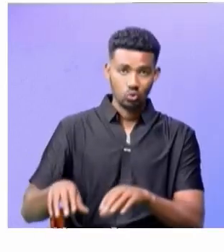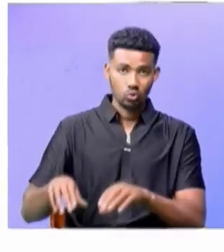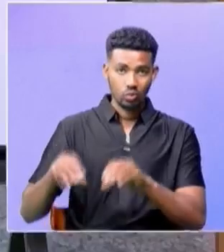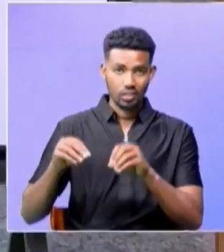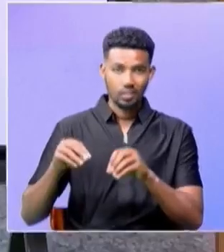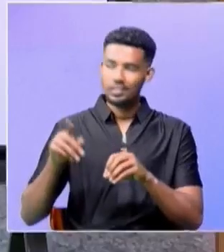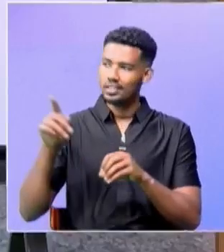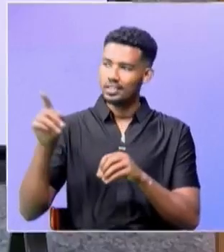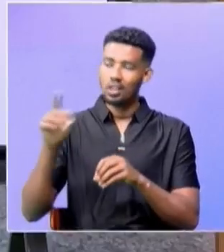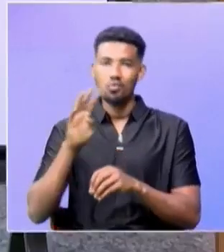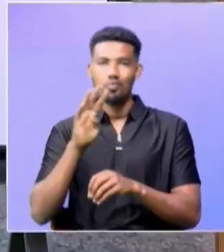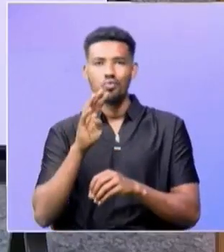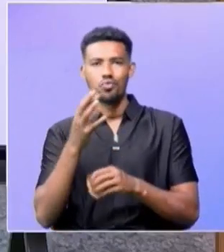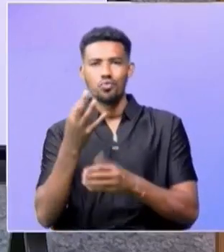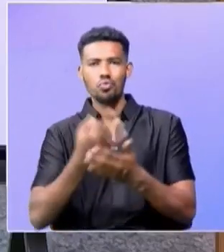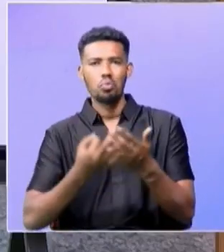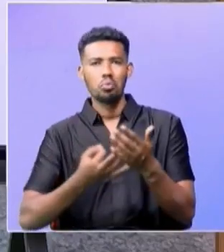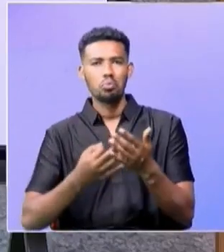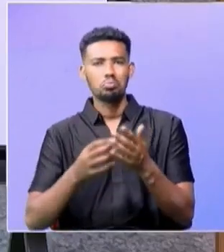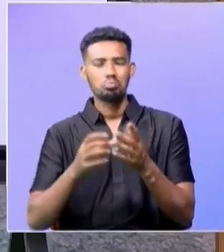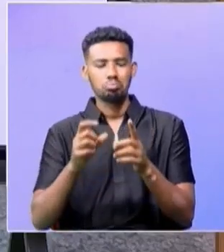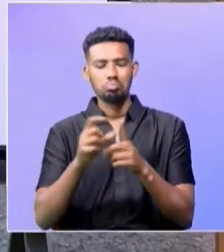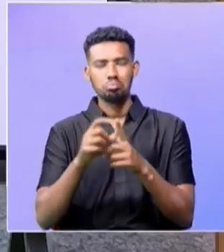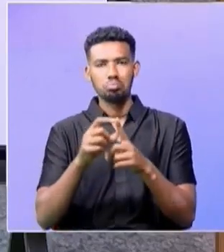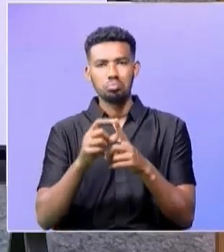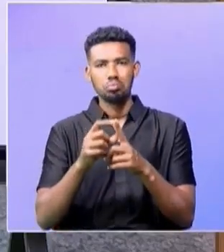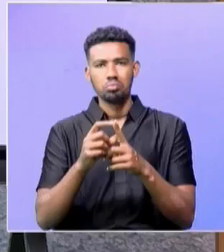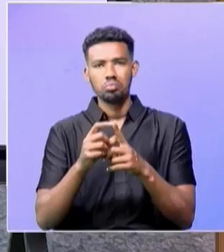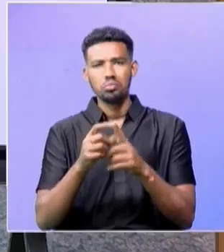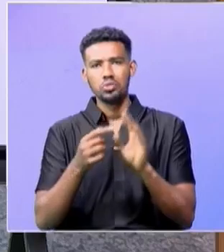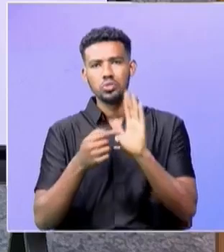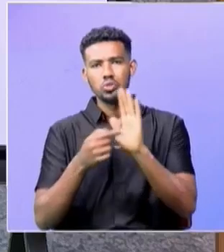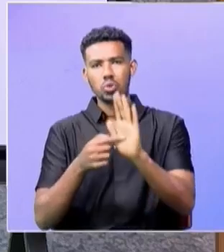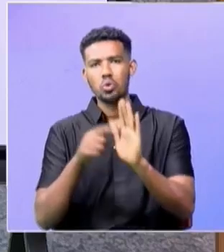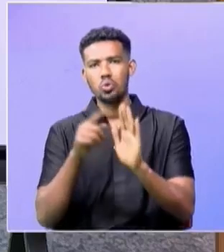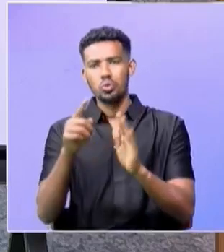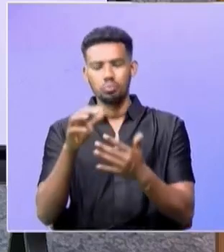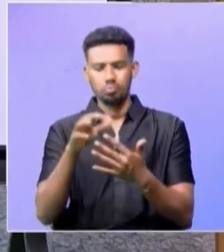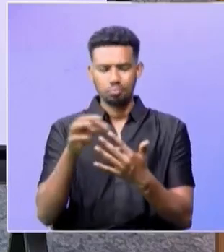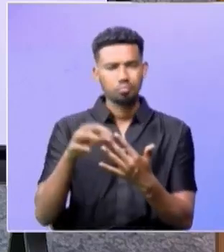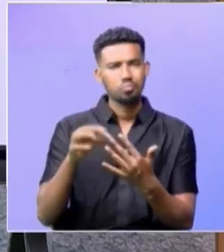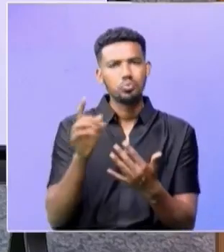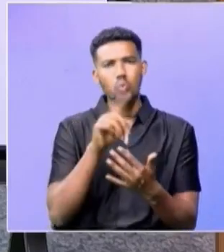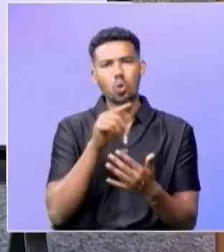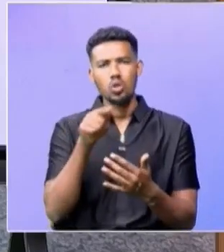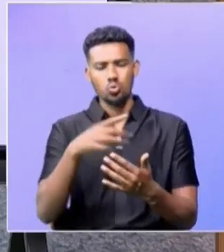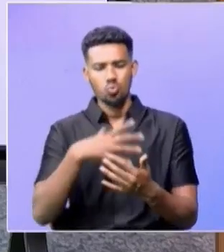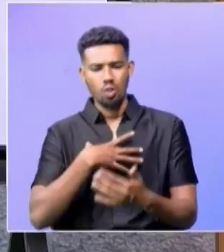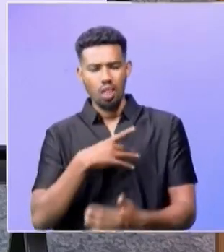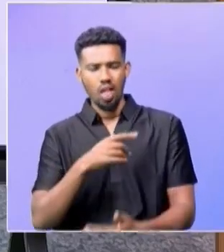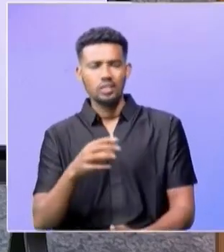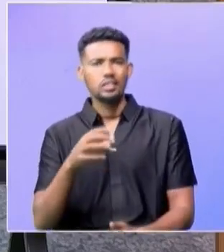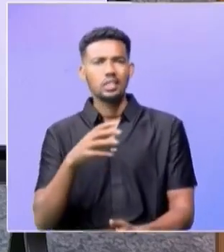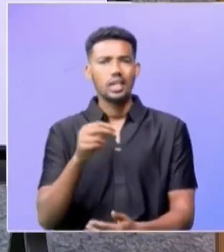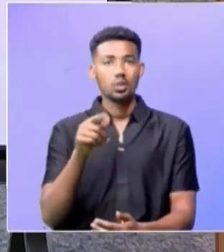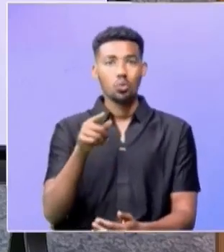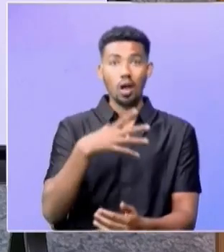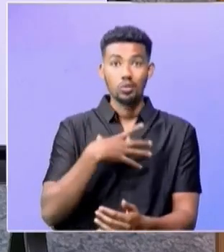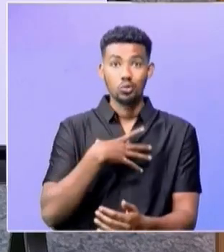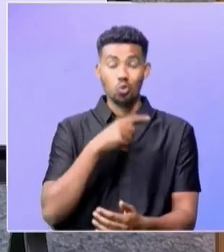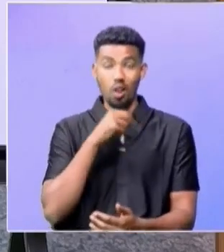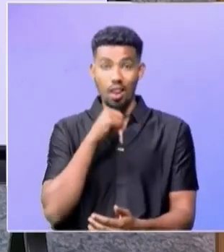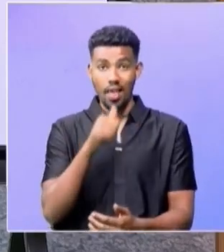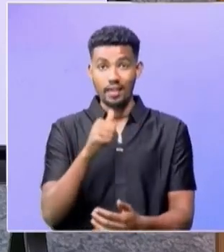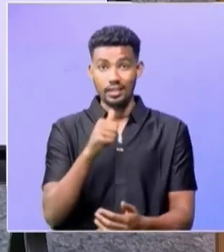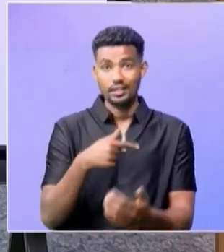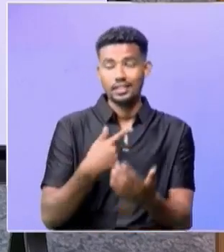These are form of phrases that you can show your preference, what you like, and what you don't like. I just want,